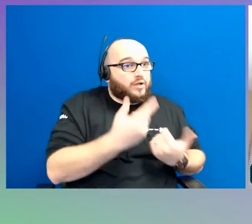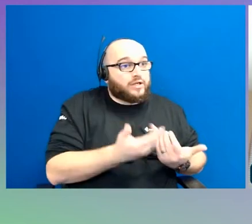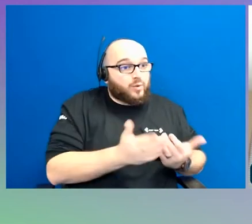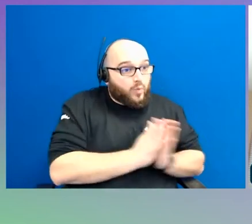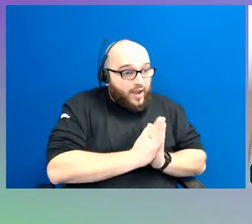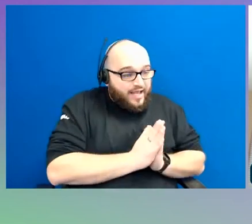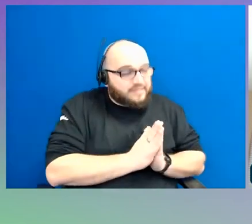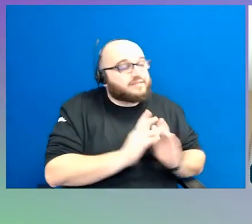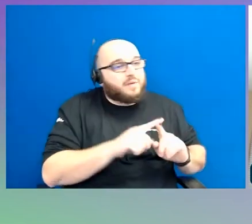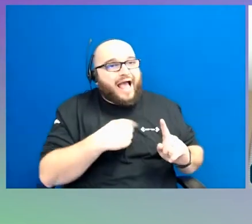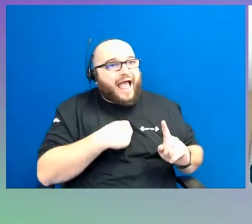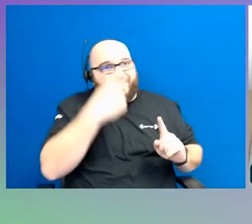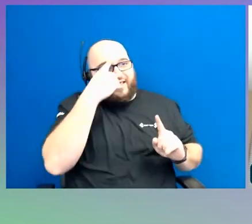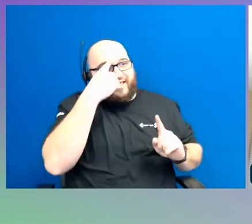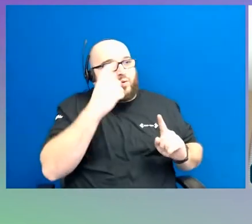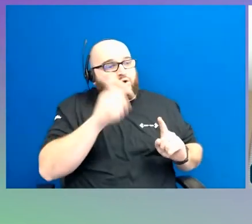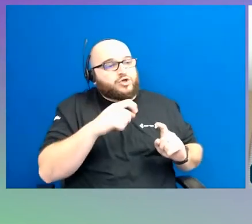do that.